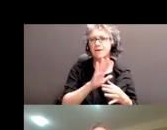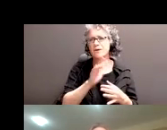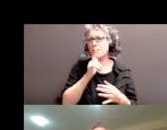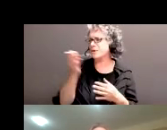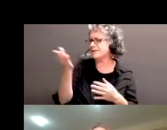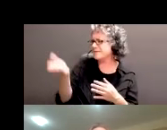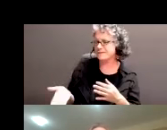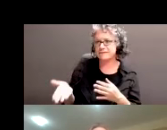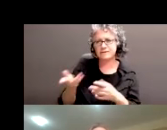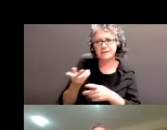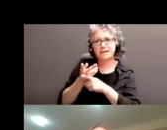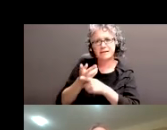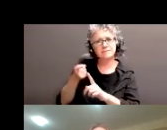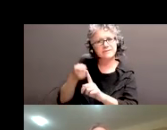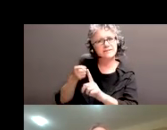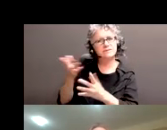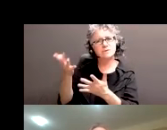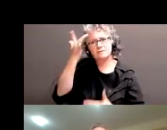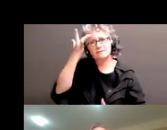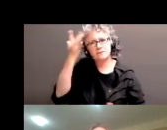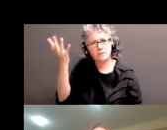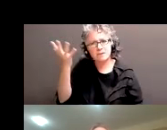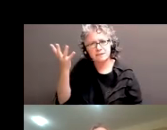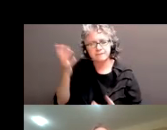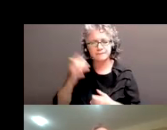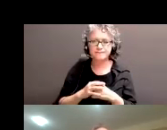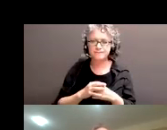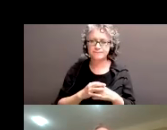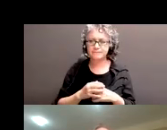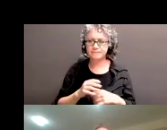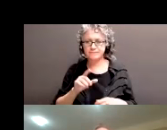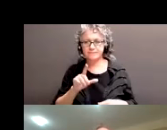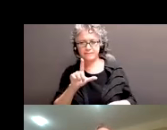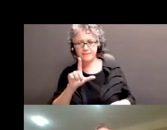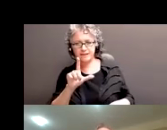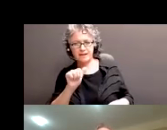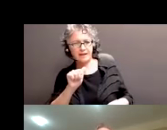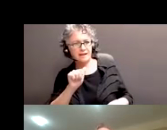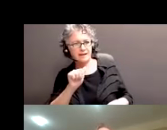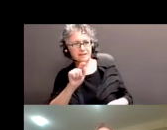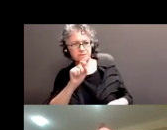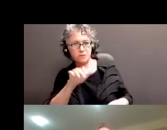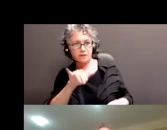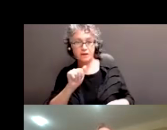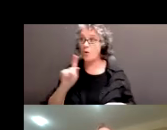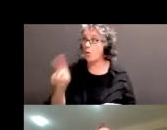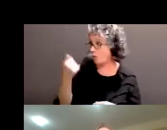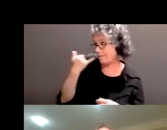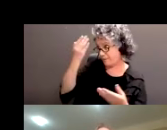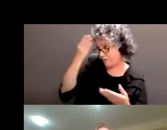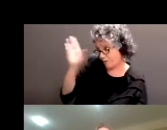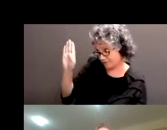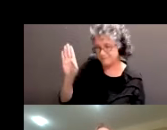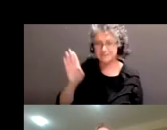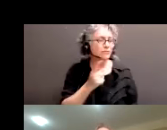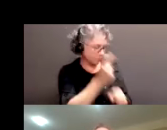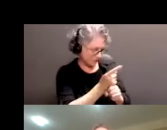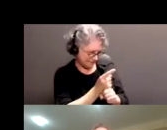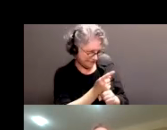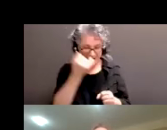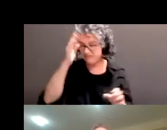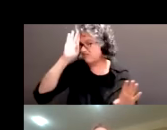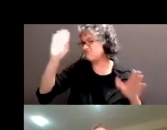caring for. But that's only if they if they're receptive. Because sometimes the behavior is